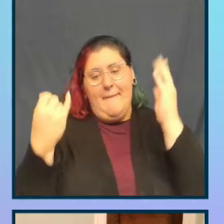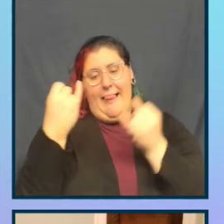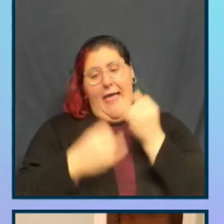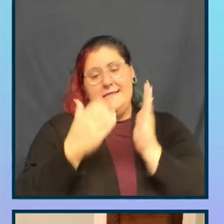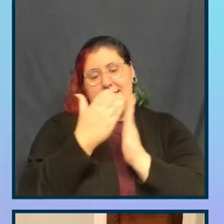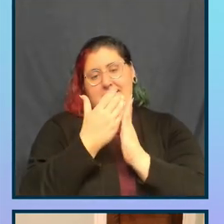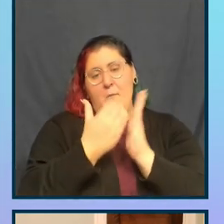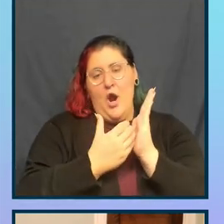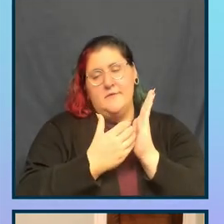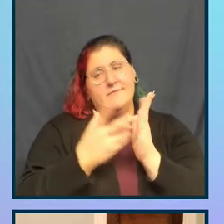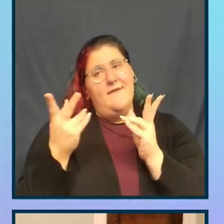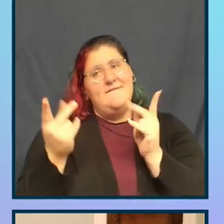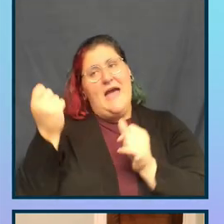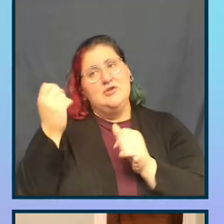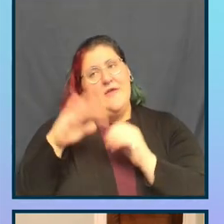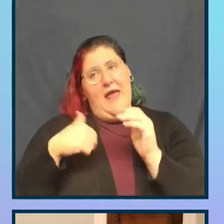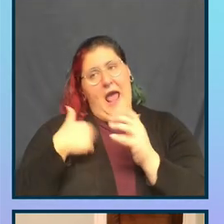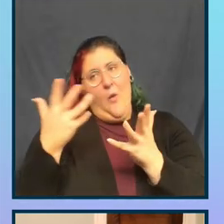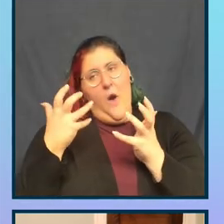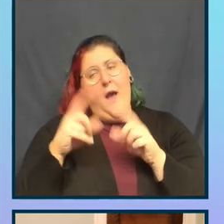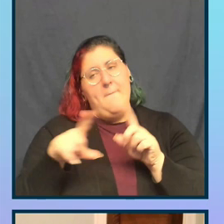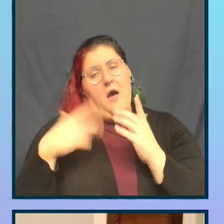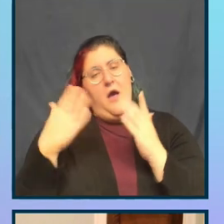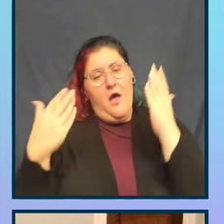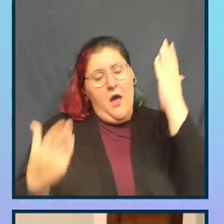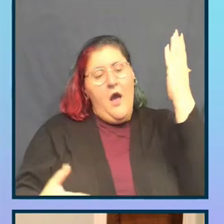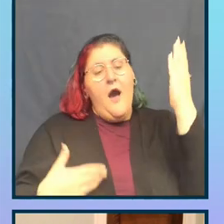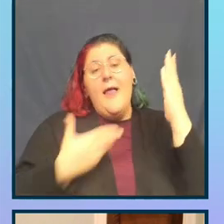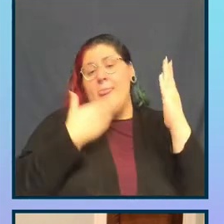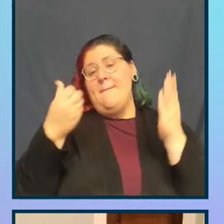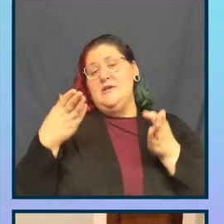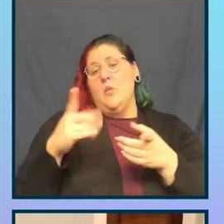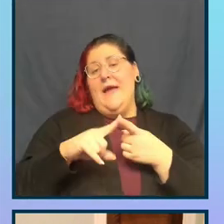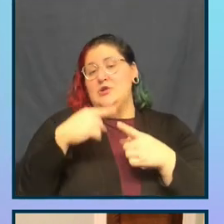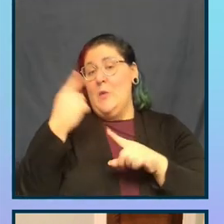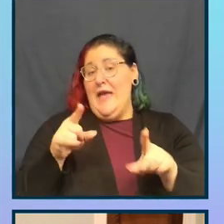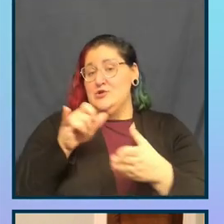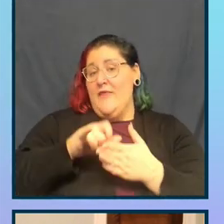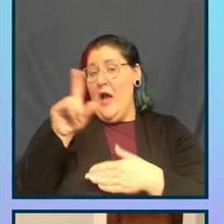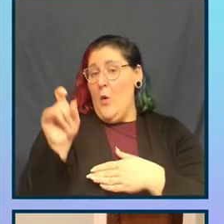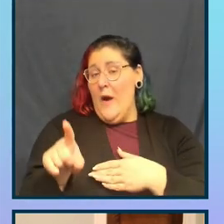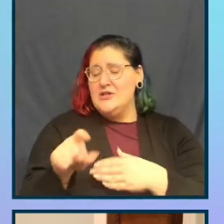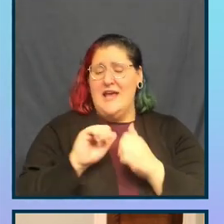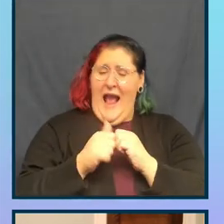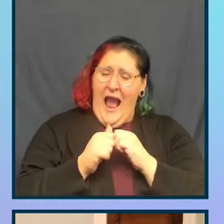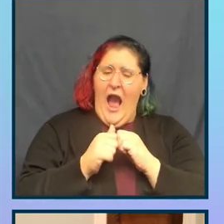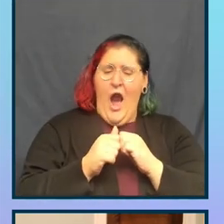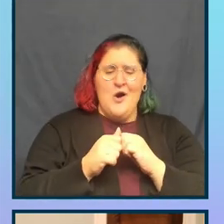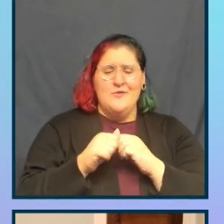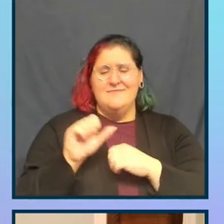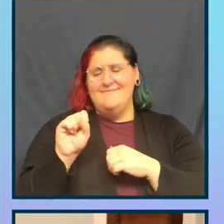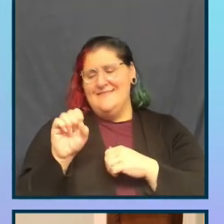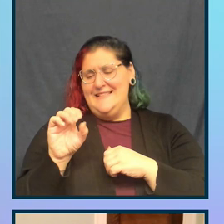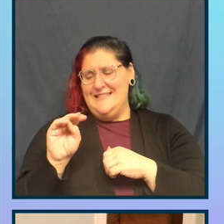than intended. The best way to answer, you know, how do you get semantics in HTML